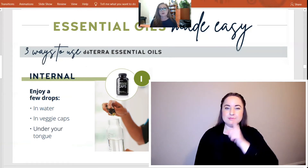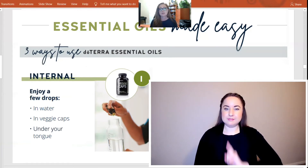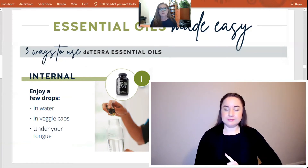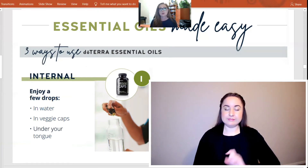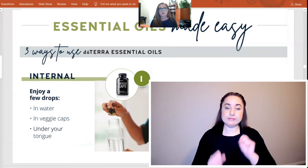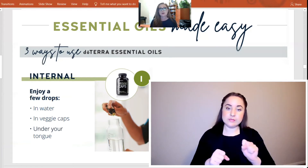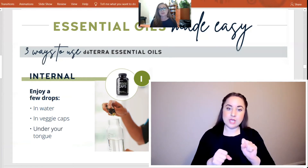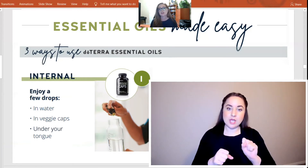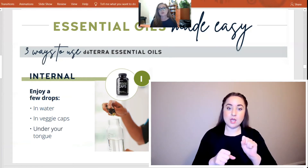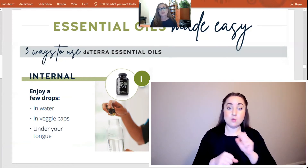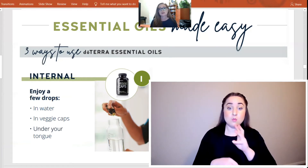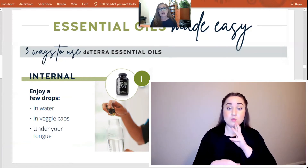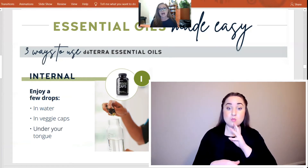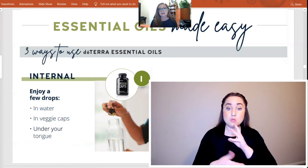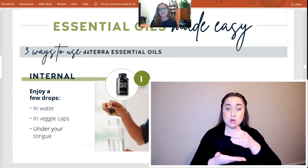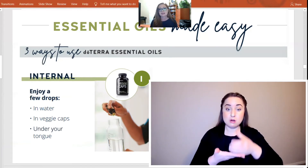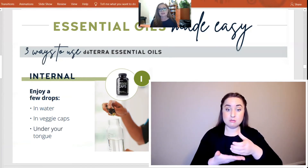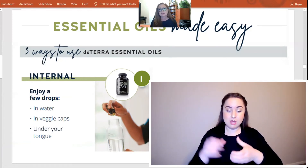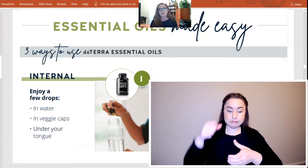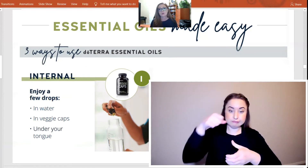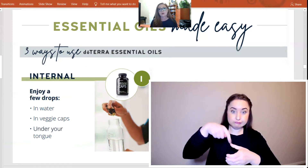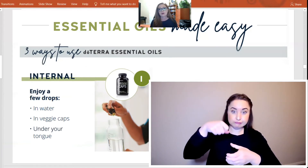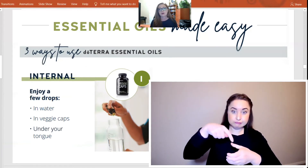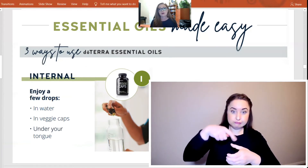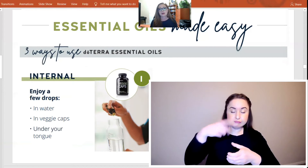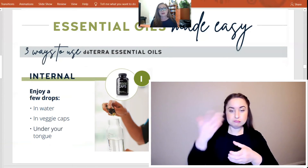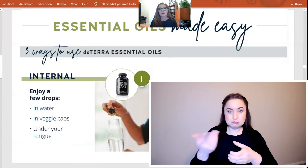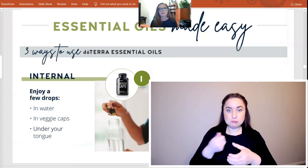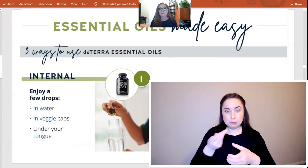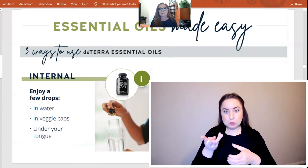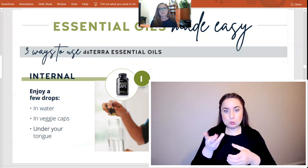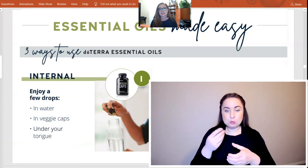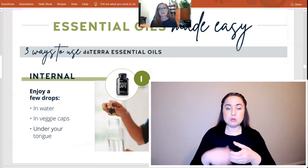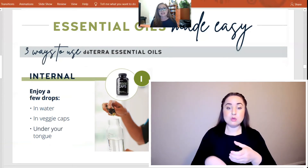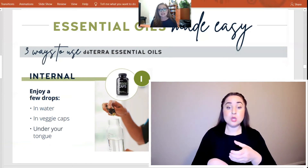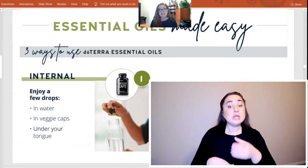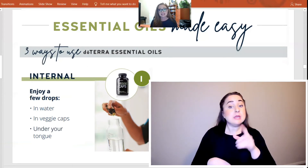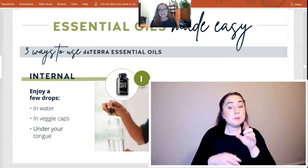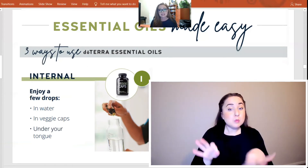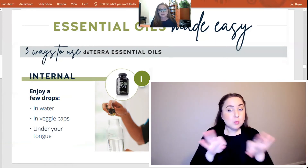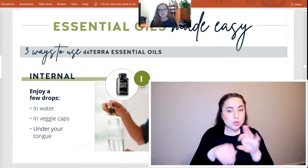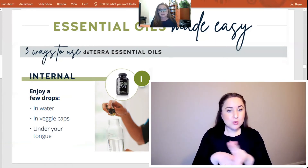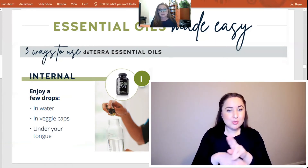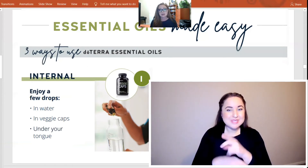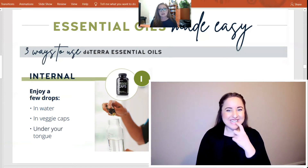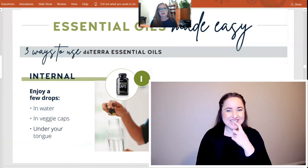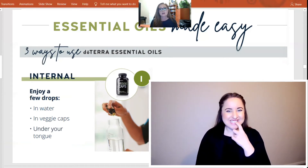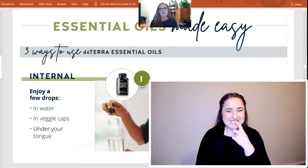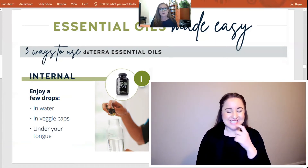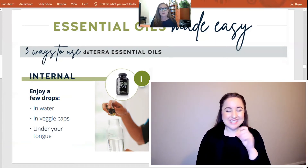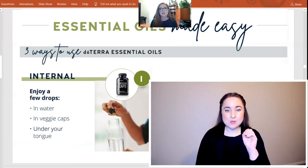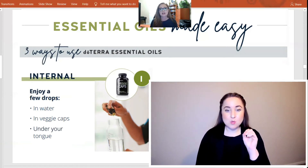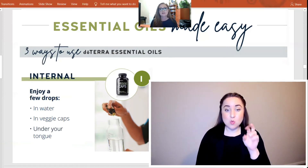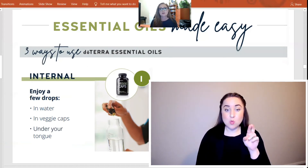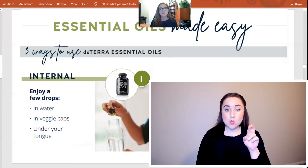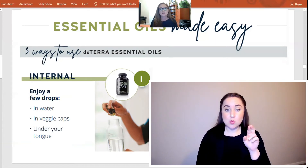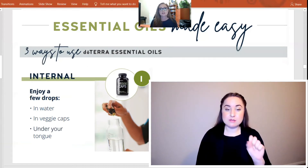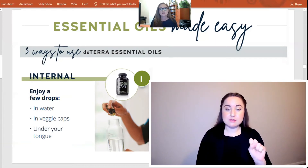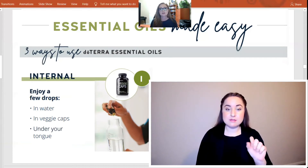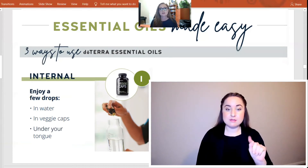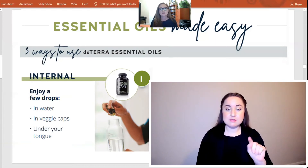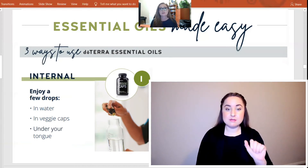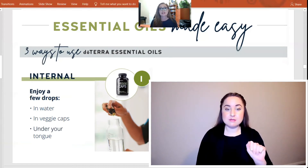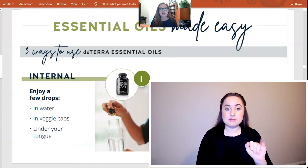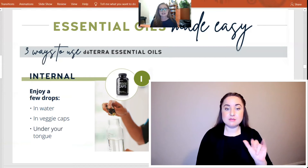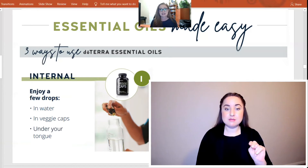of course we want to use glass or stainless steel. We would never want